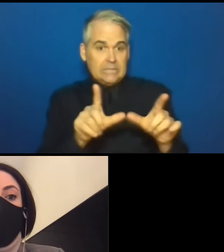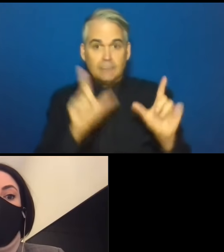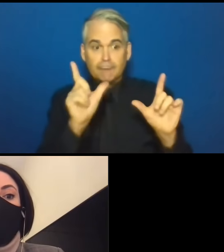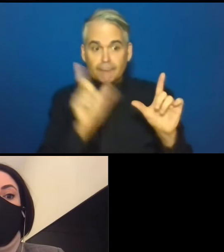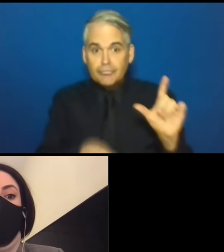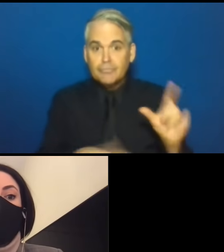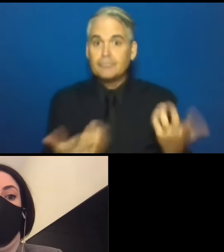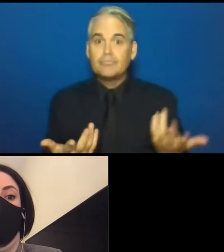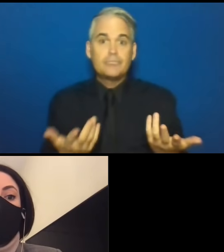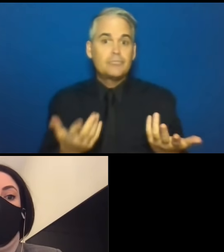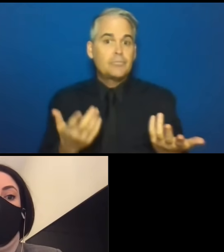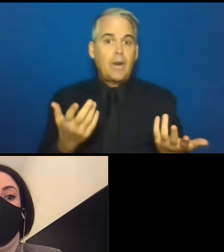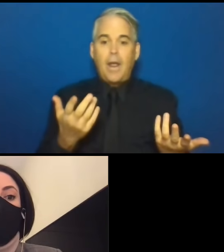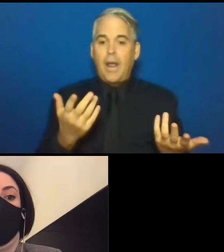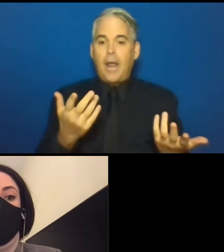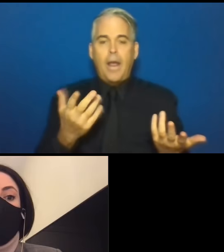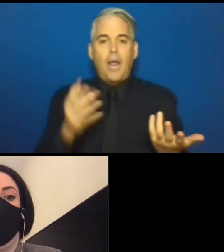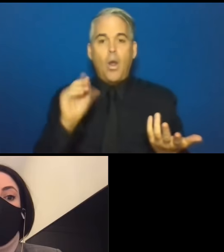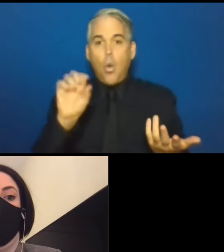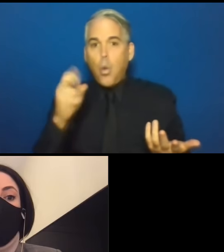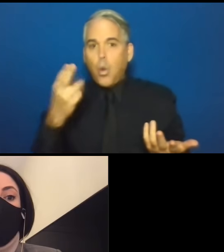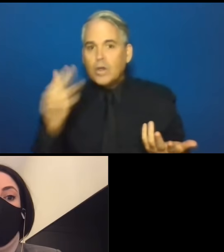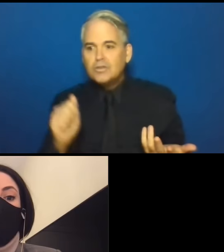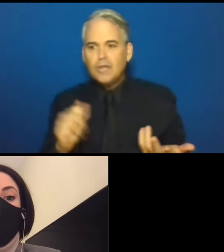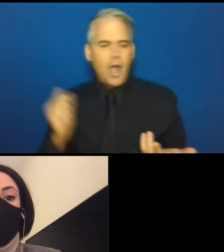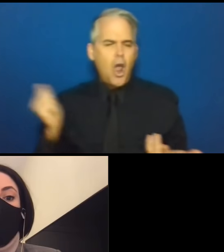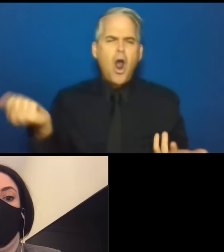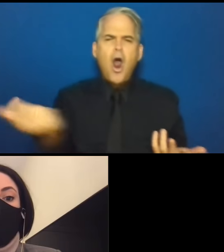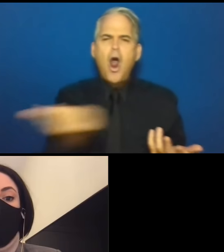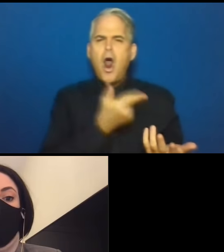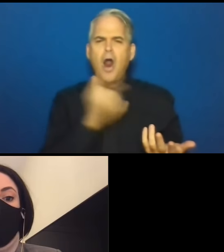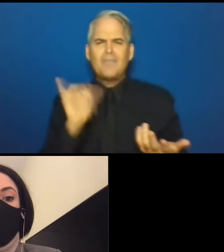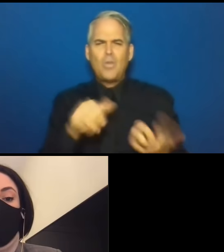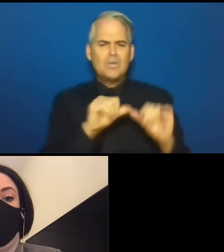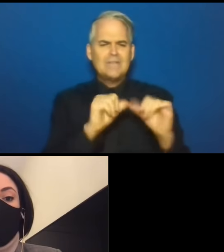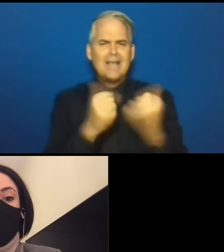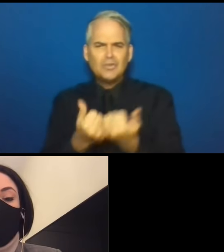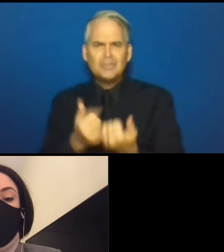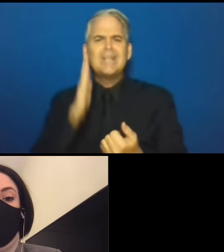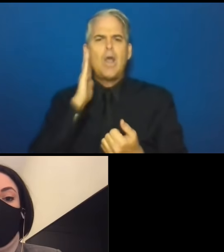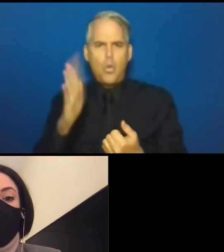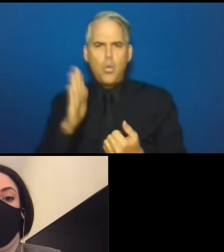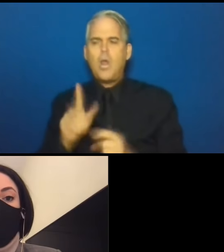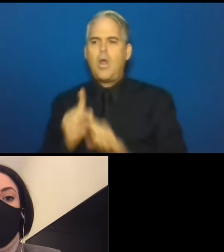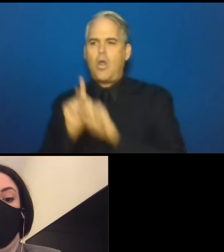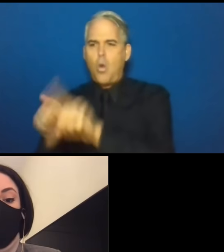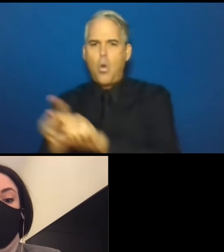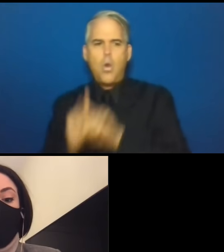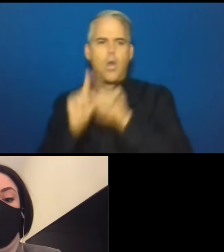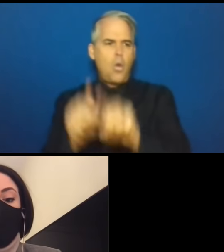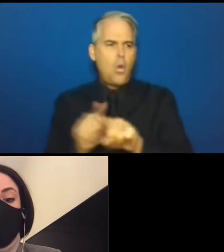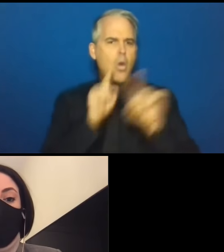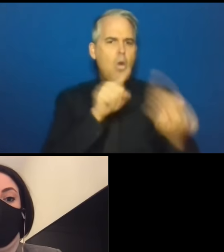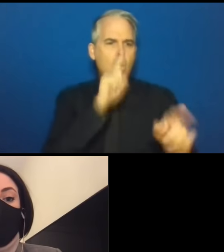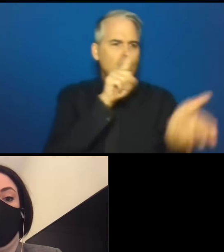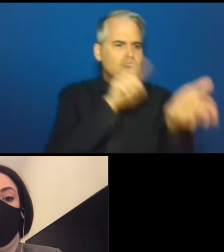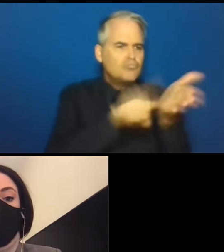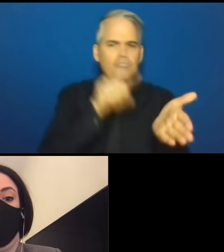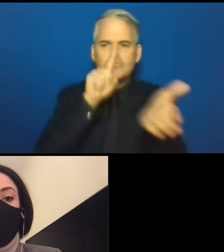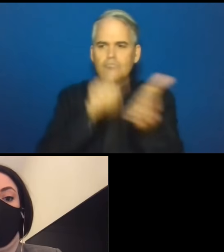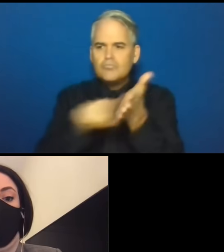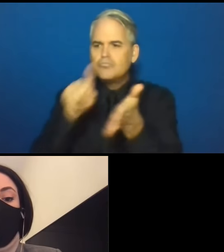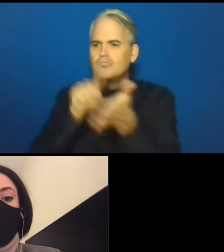OSHA, all of the enforcement agencies are going to be made available, and they're going to be out enforcing these new restrictions.